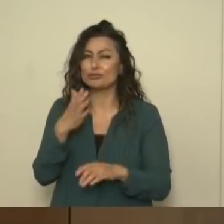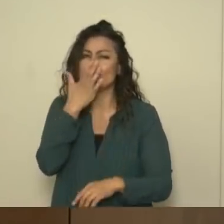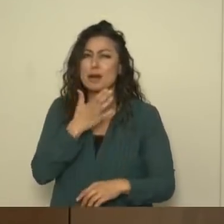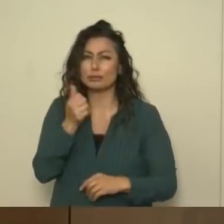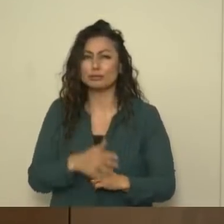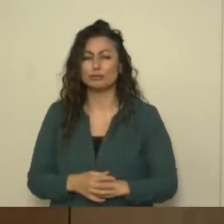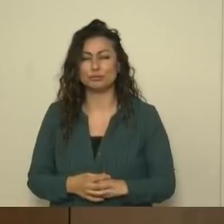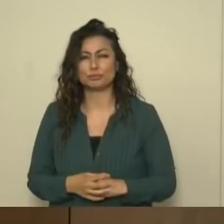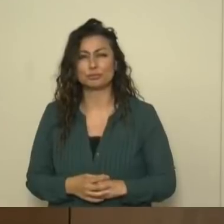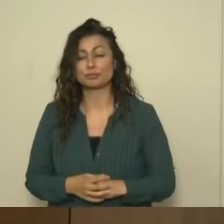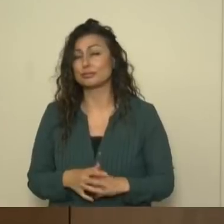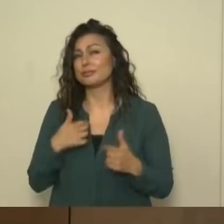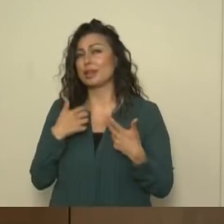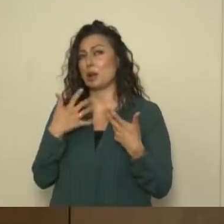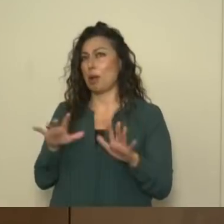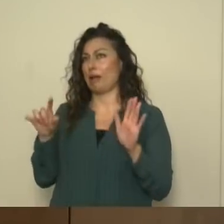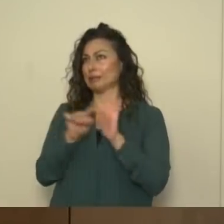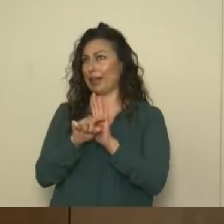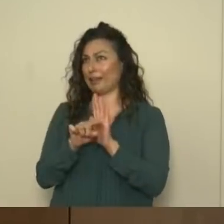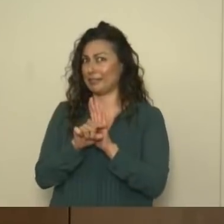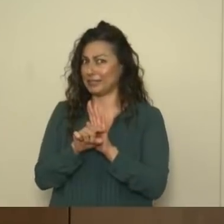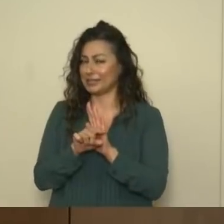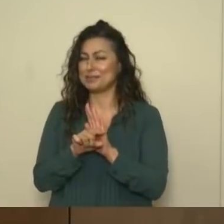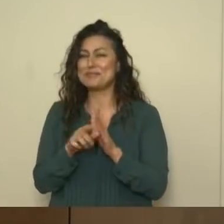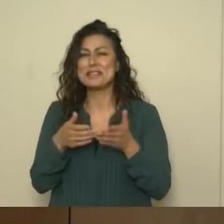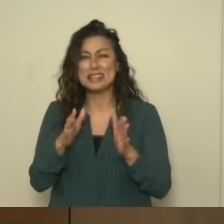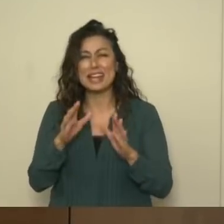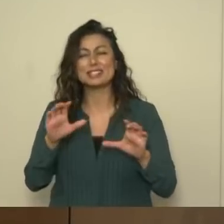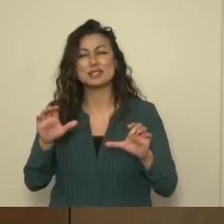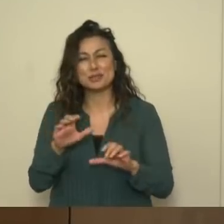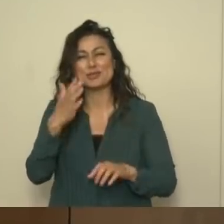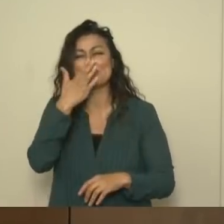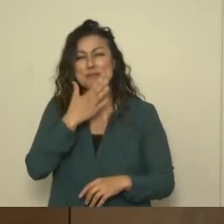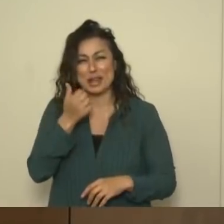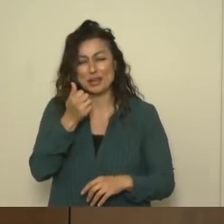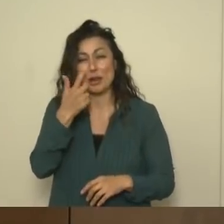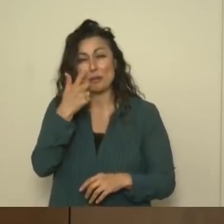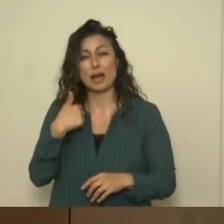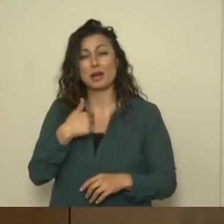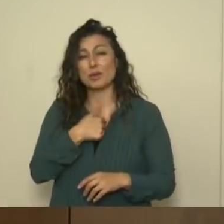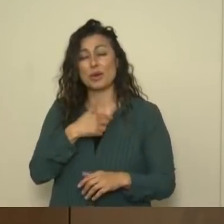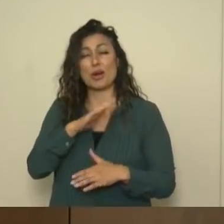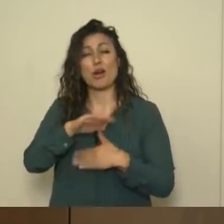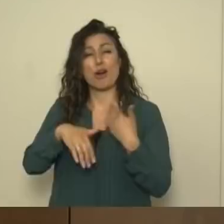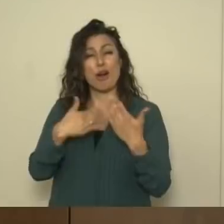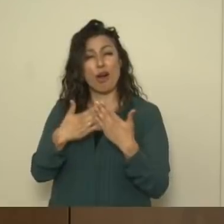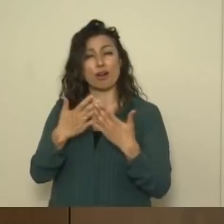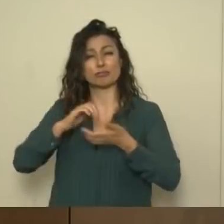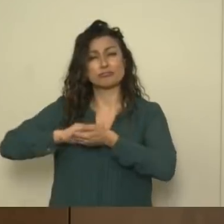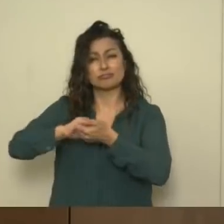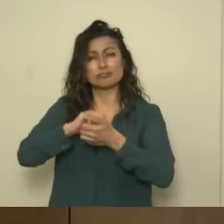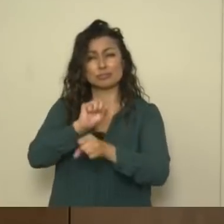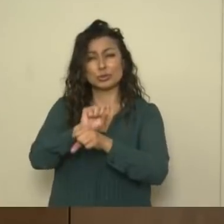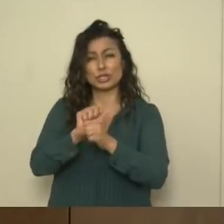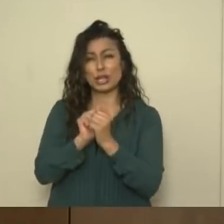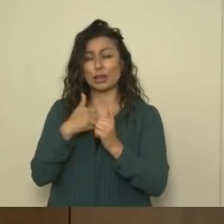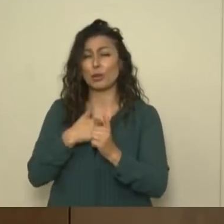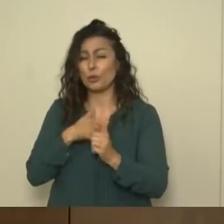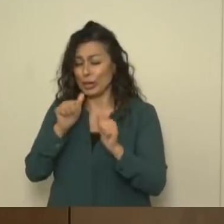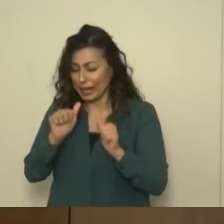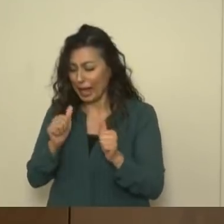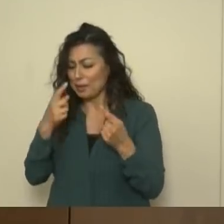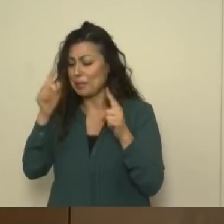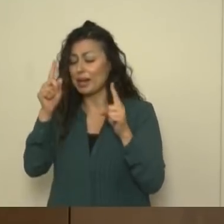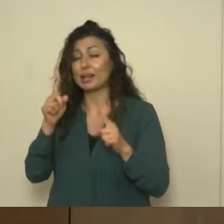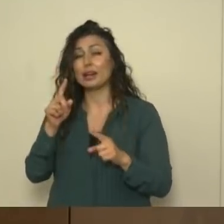All right, I don't want to be negative. Let's do better because we're all in it together. We can do it.